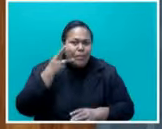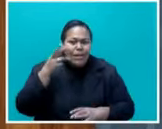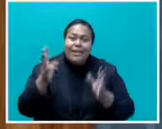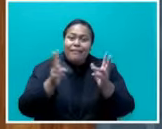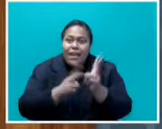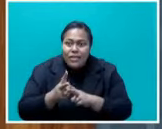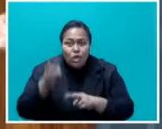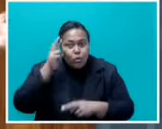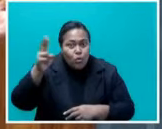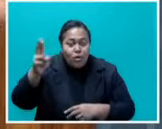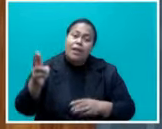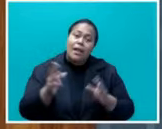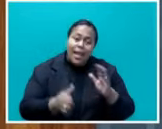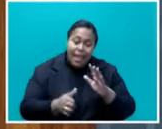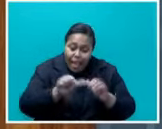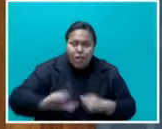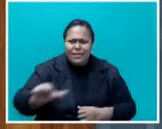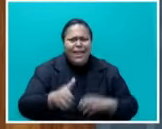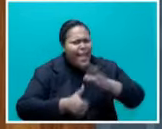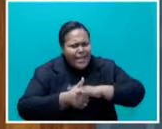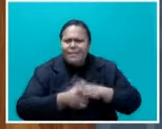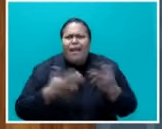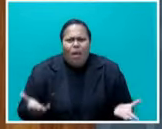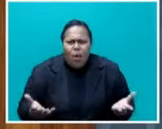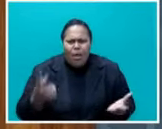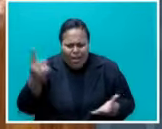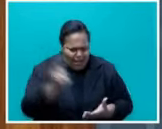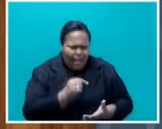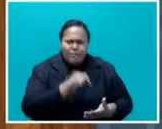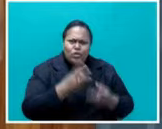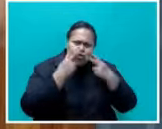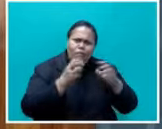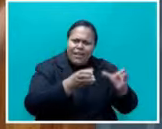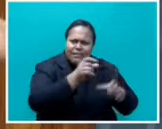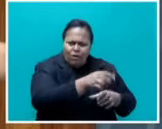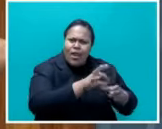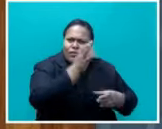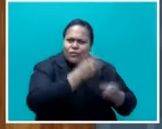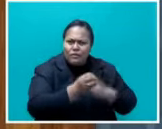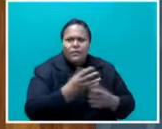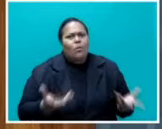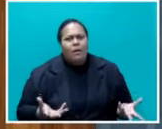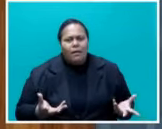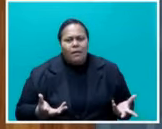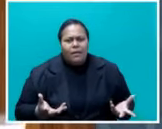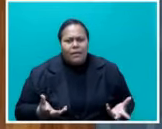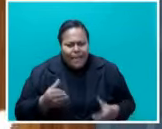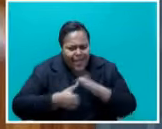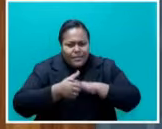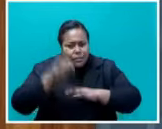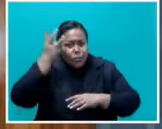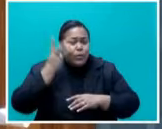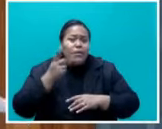areas. What is the access from the supervisor of elections? What's the access for our women in the rural areas to